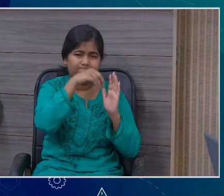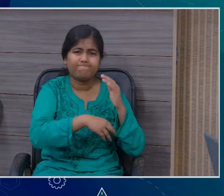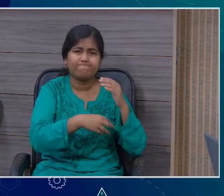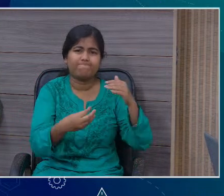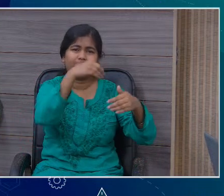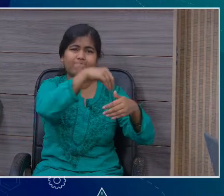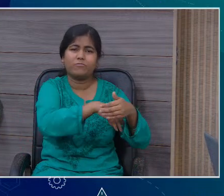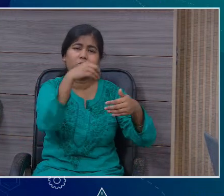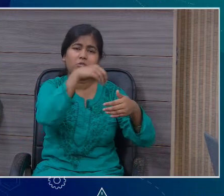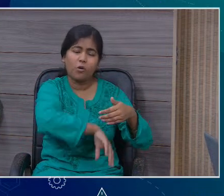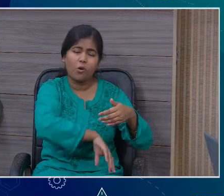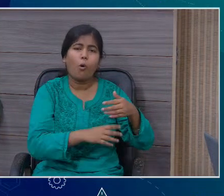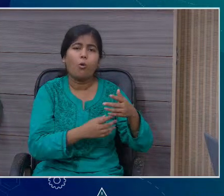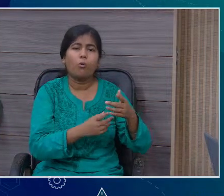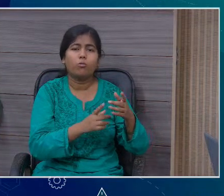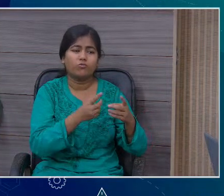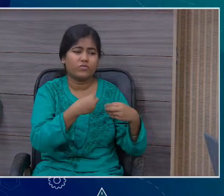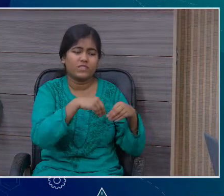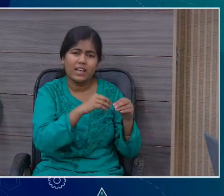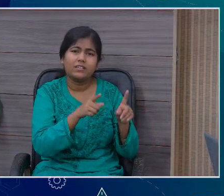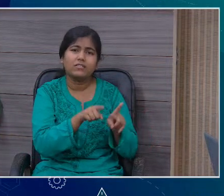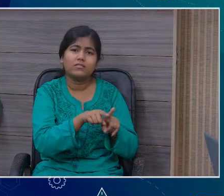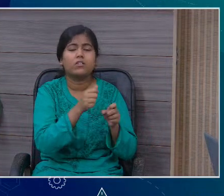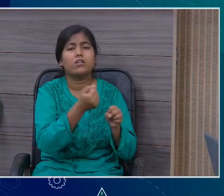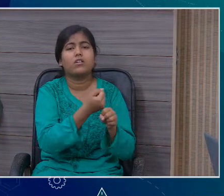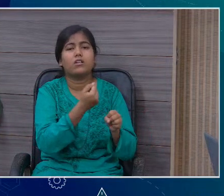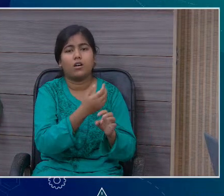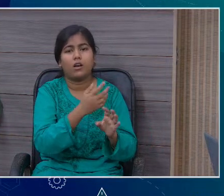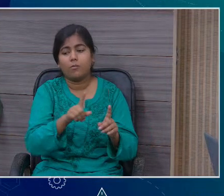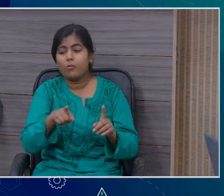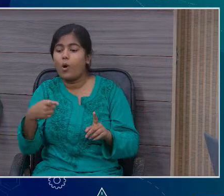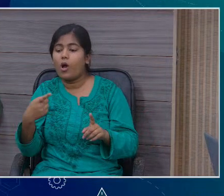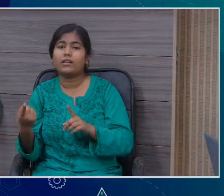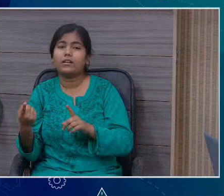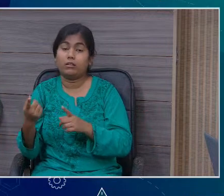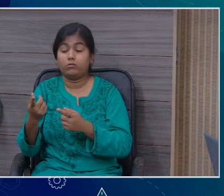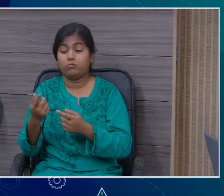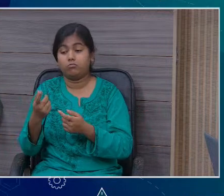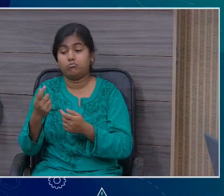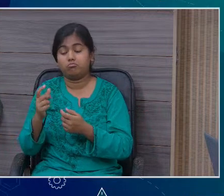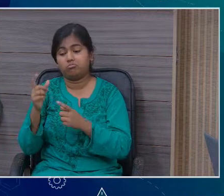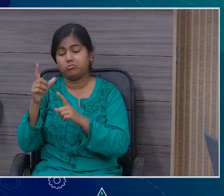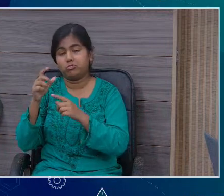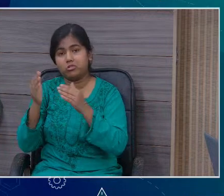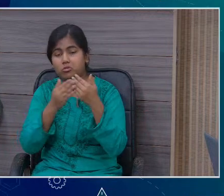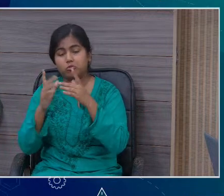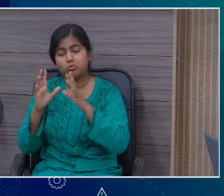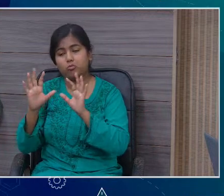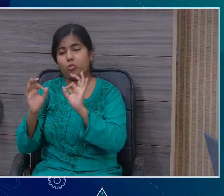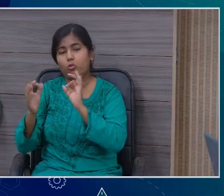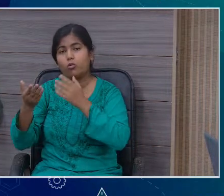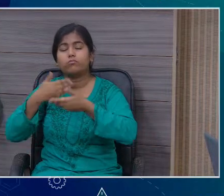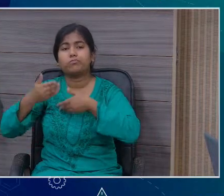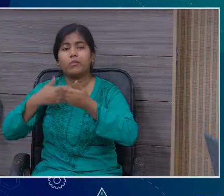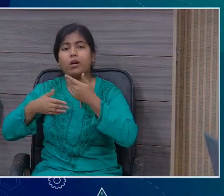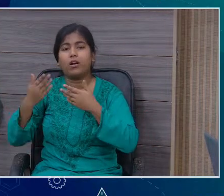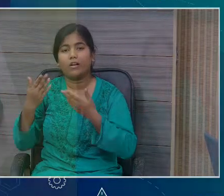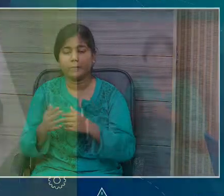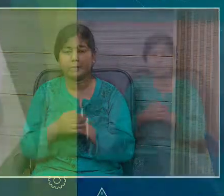the writer Anish Jung is trying to convey through his through this chapter. Okay. As we can see in the